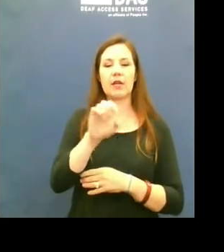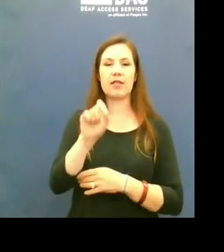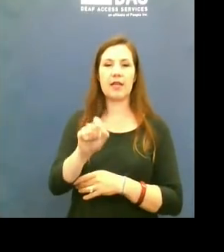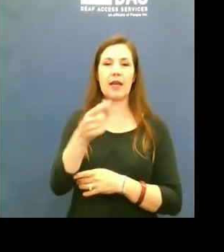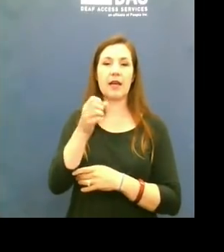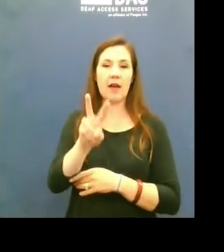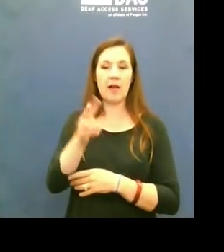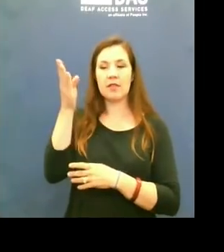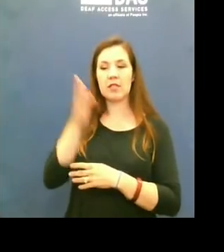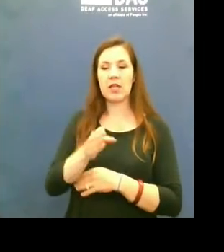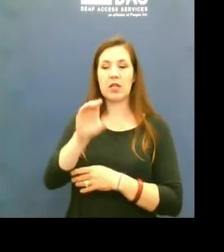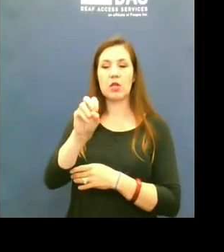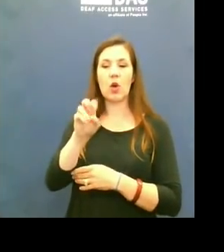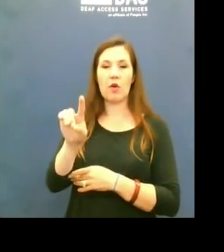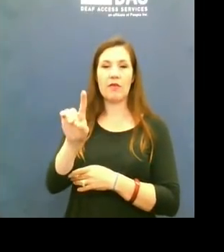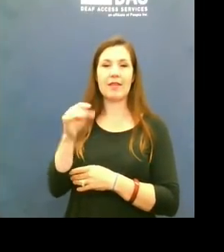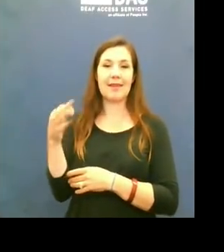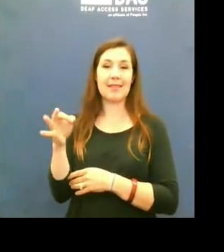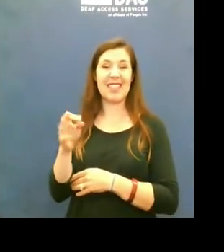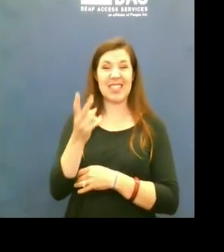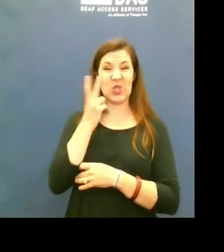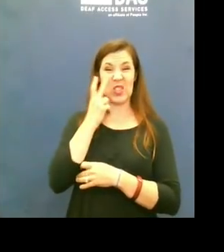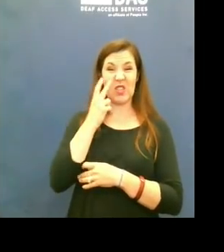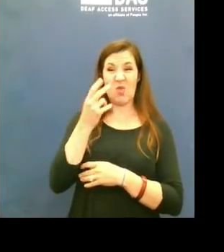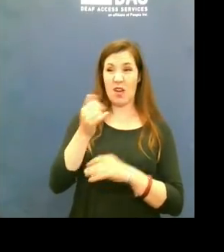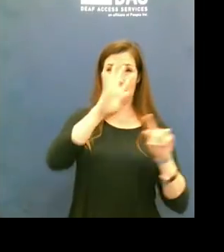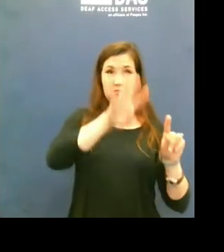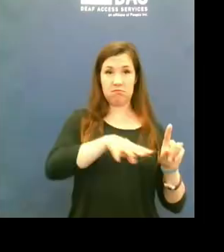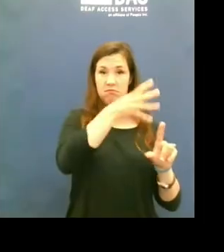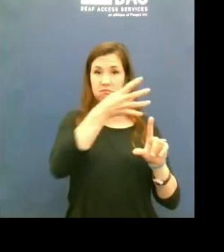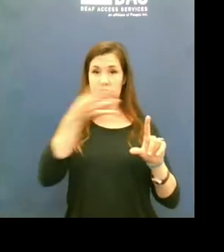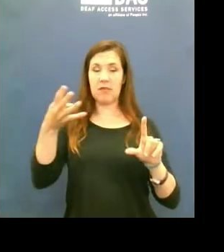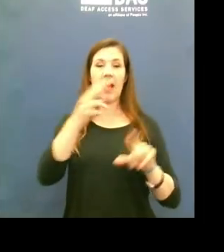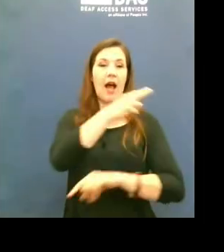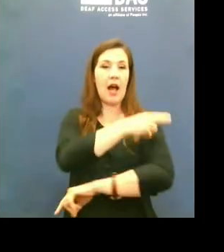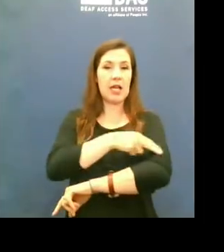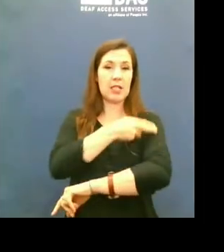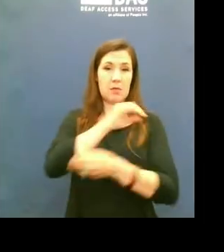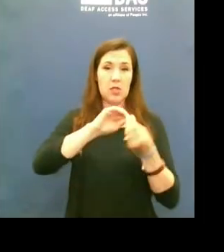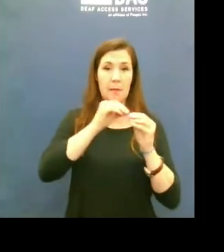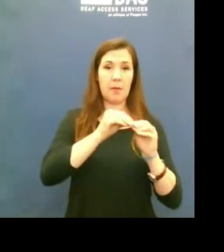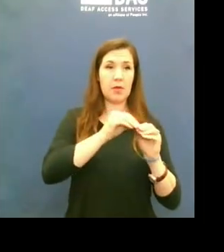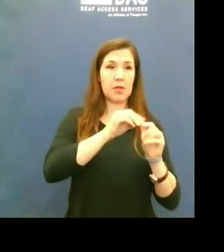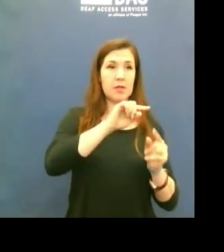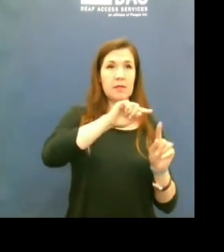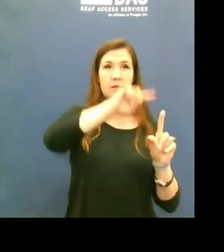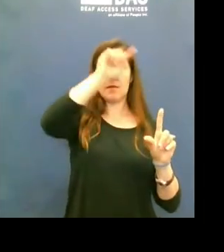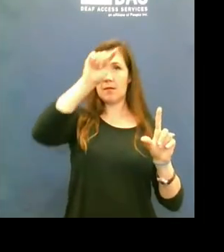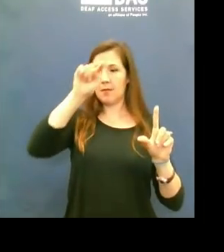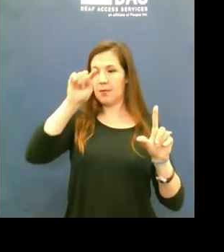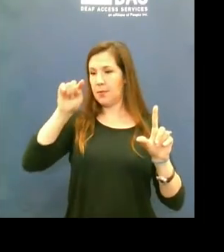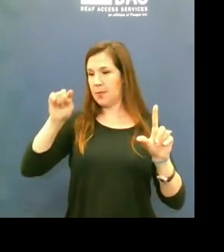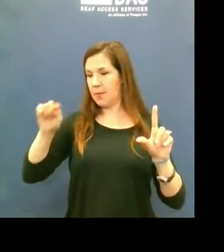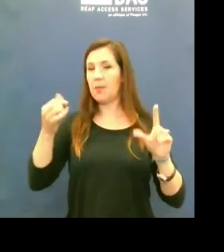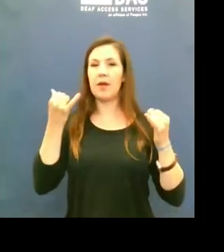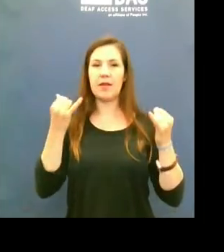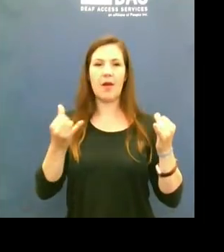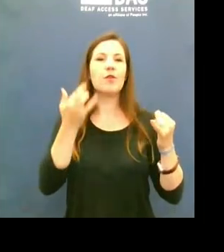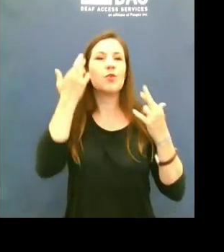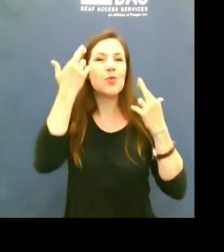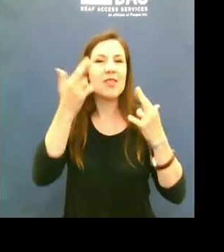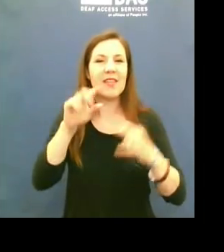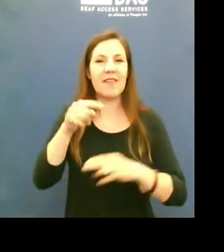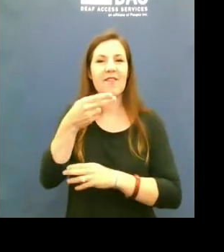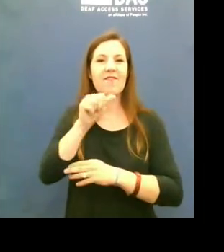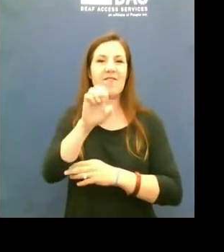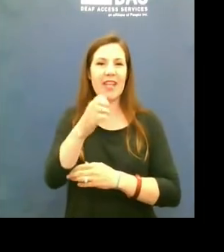erie.gov/COVID-19. Here you see the hospitalization numbers for all of Western New York, and they continue to trend downward. That's one of the reasons why we are in phase 2.